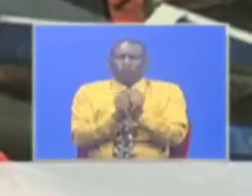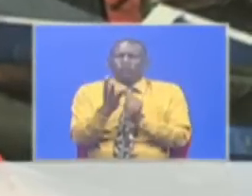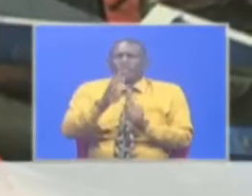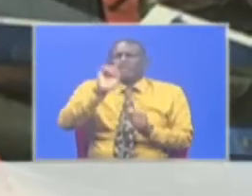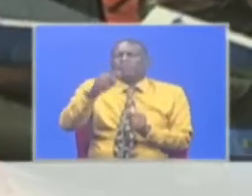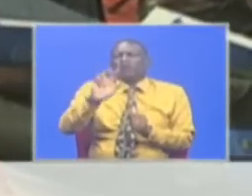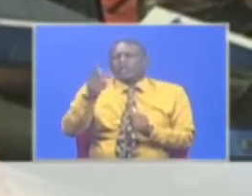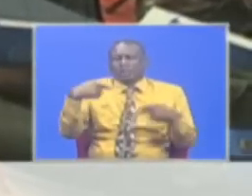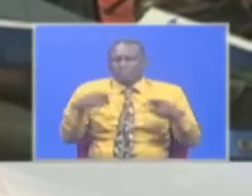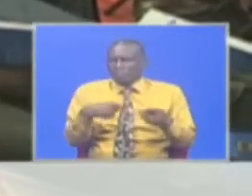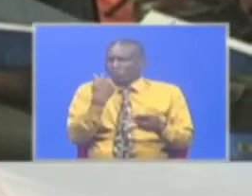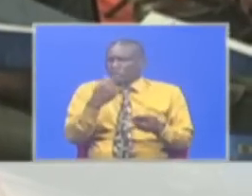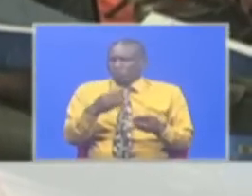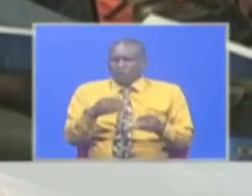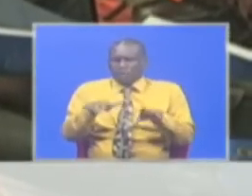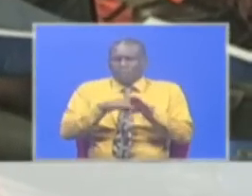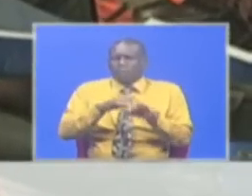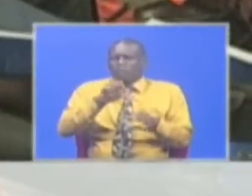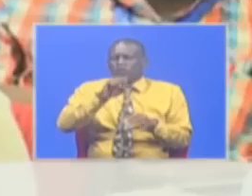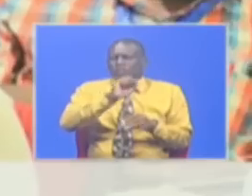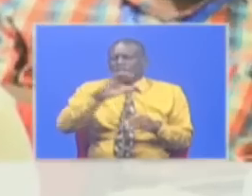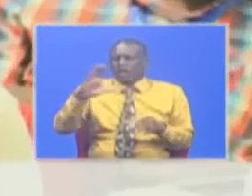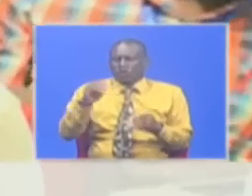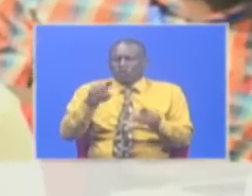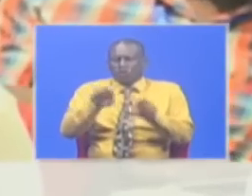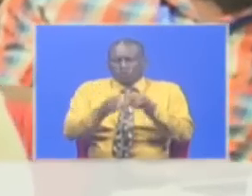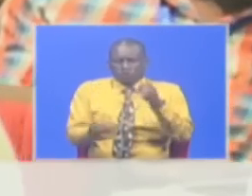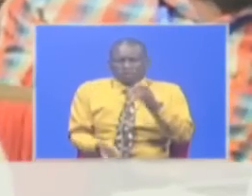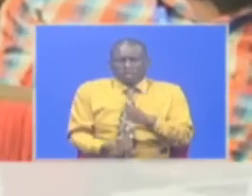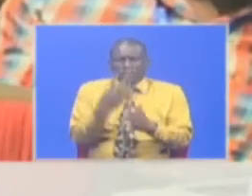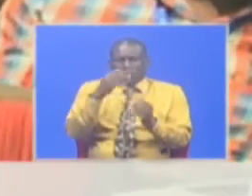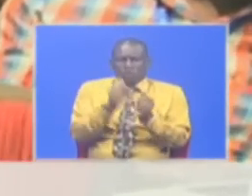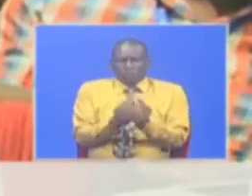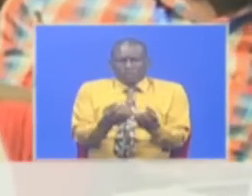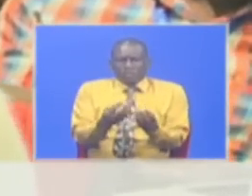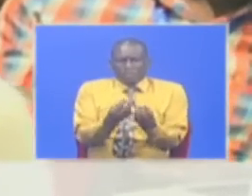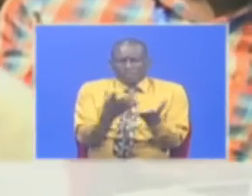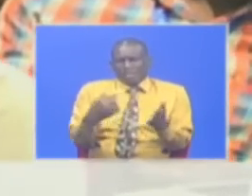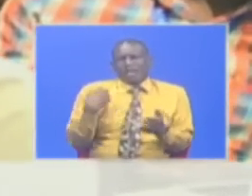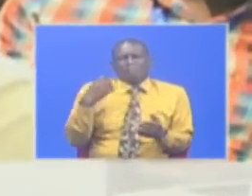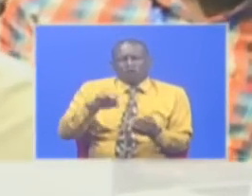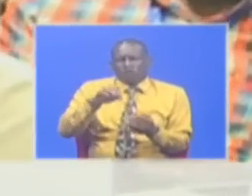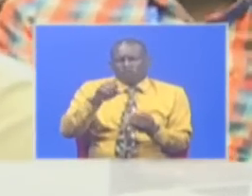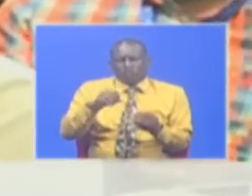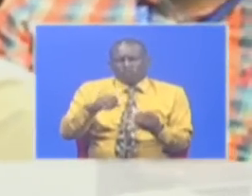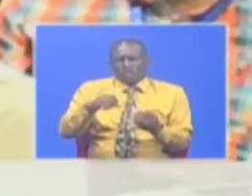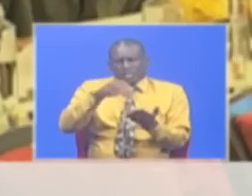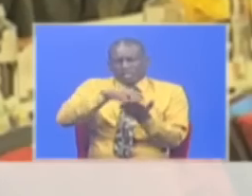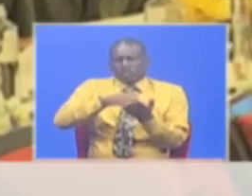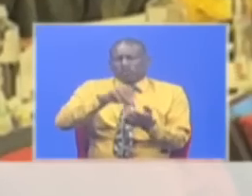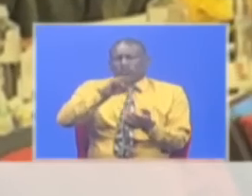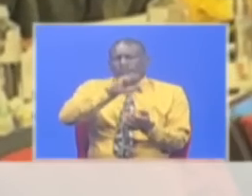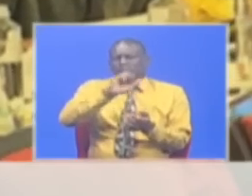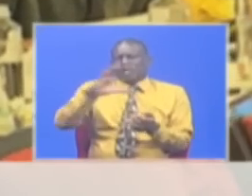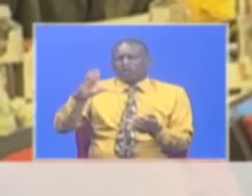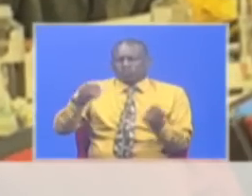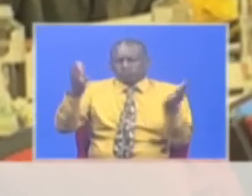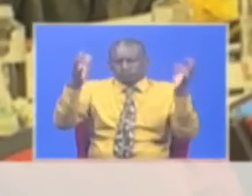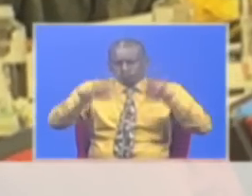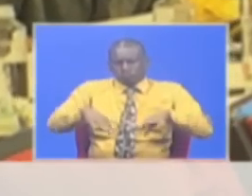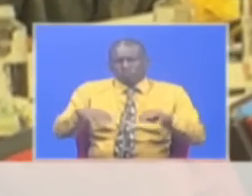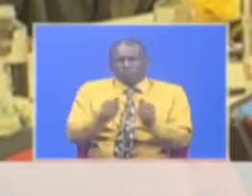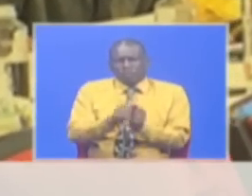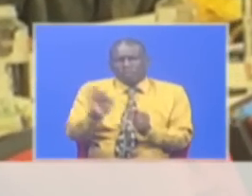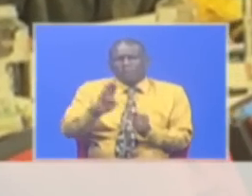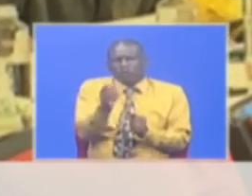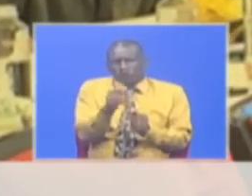who are SACCO members also came up amid the growing number of cases of SACCOs collapsing with billions of shillings of members'